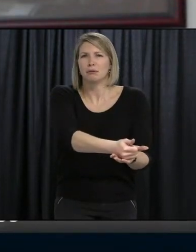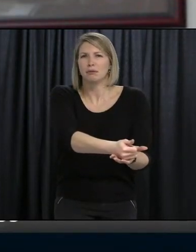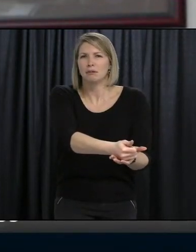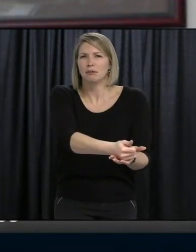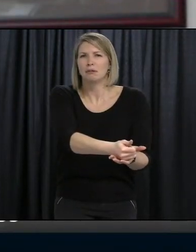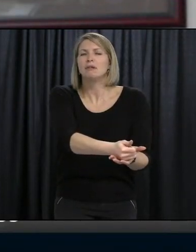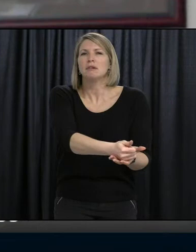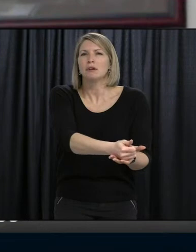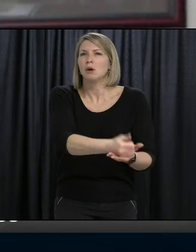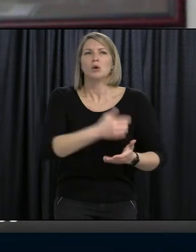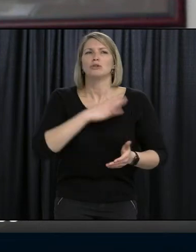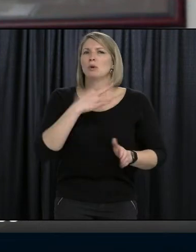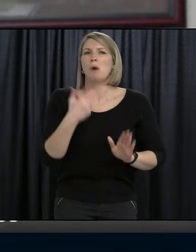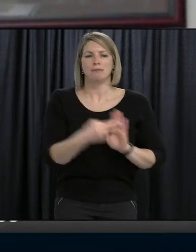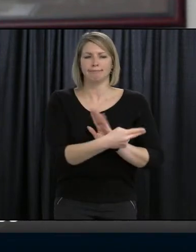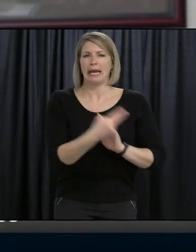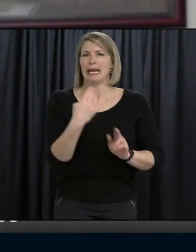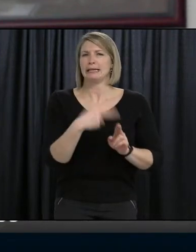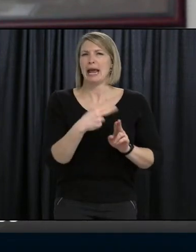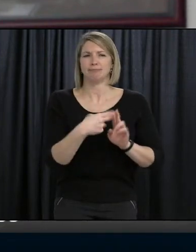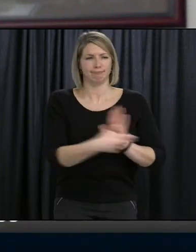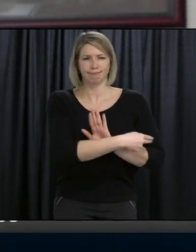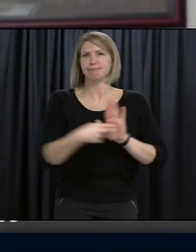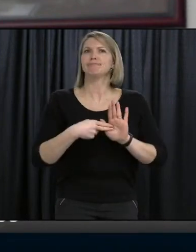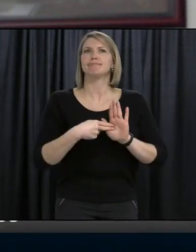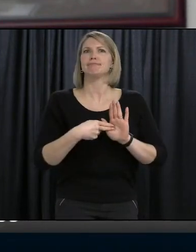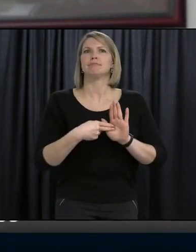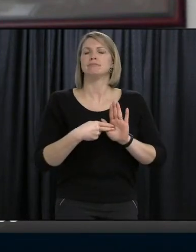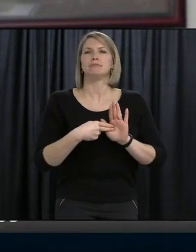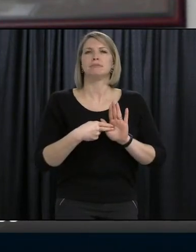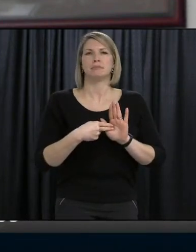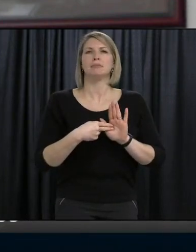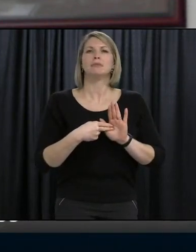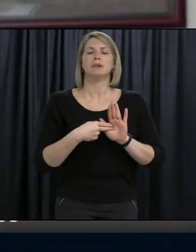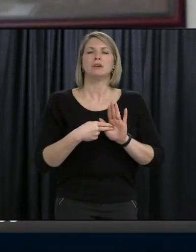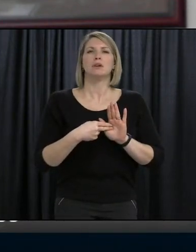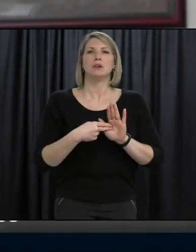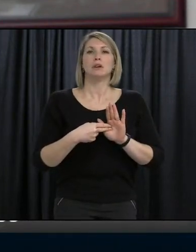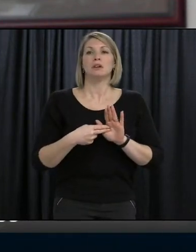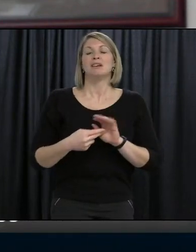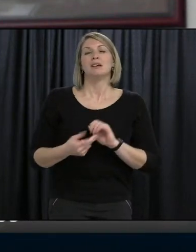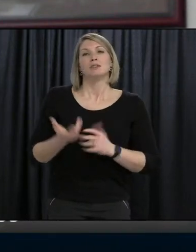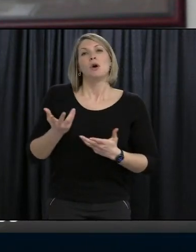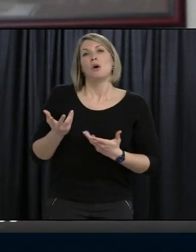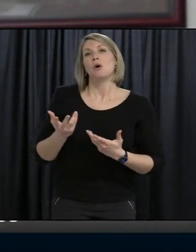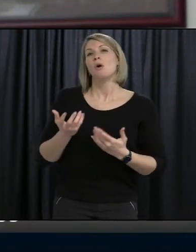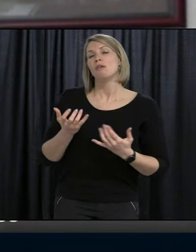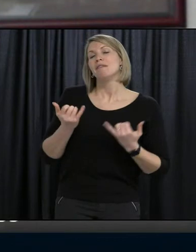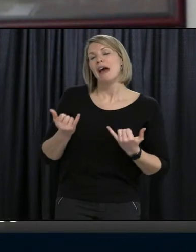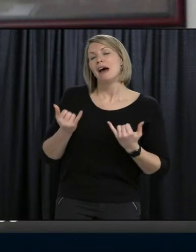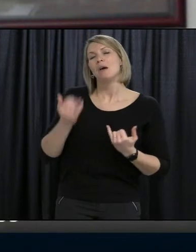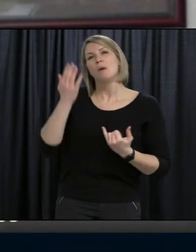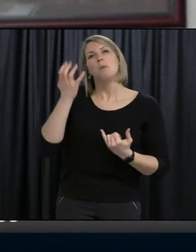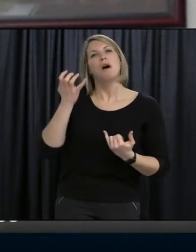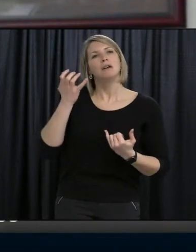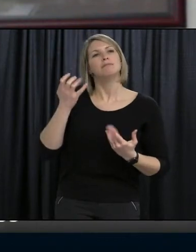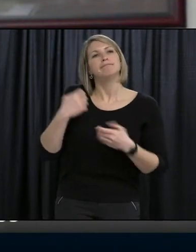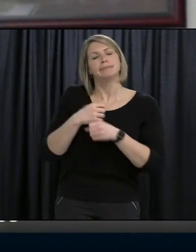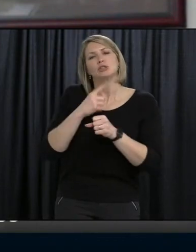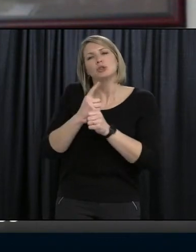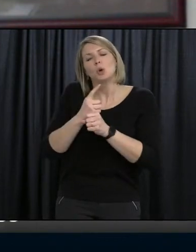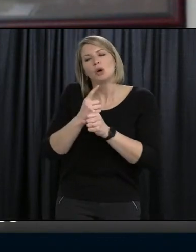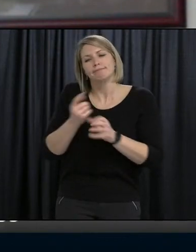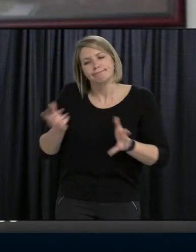without stigmatization. And there's one criteria now off those lists instead of multiple. I'd just like